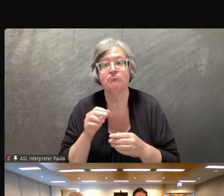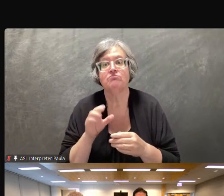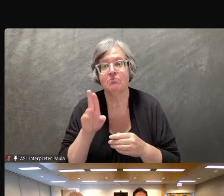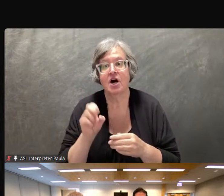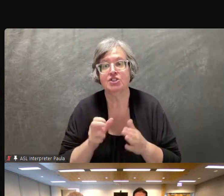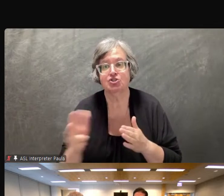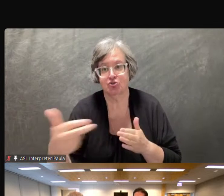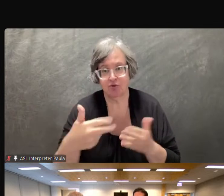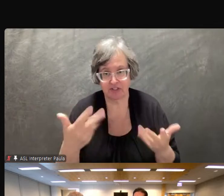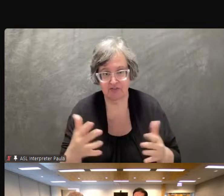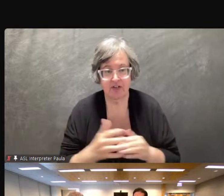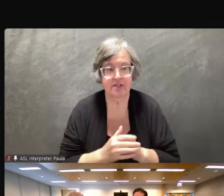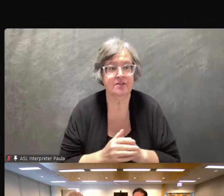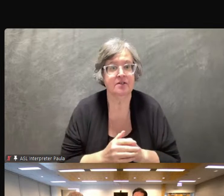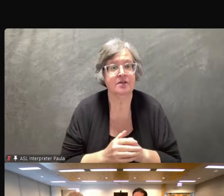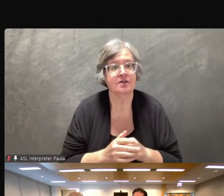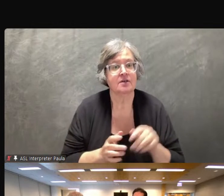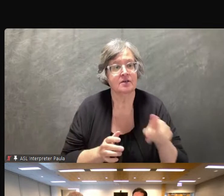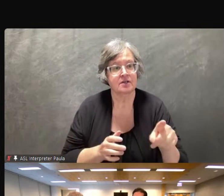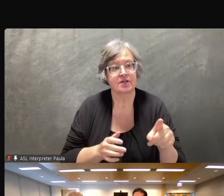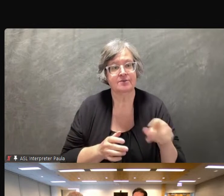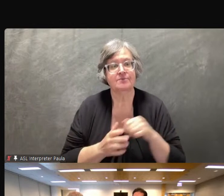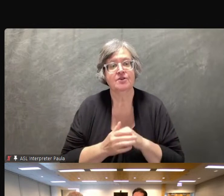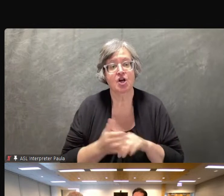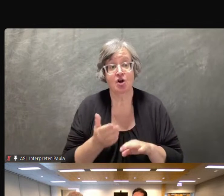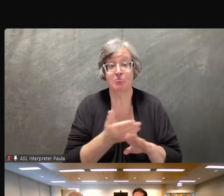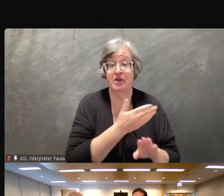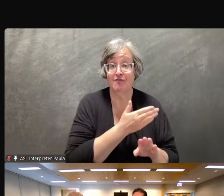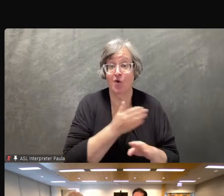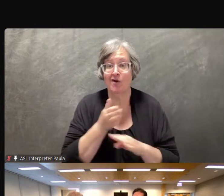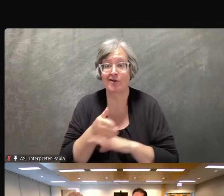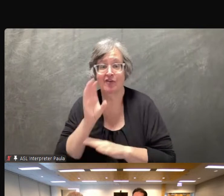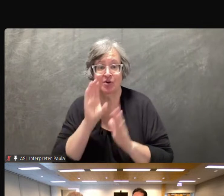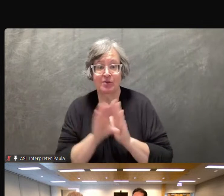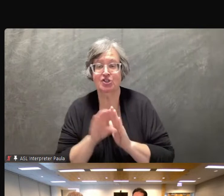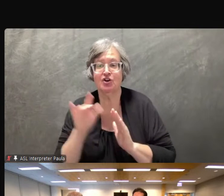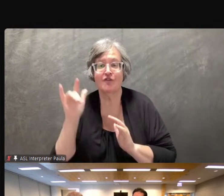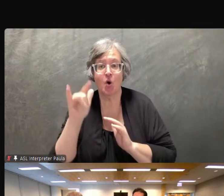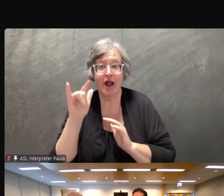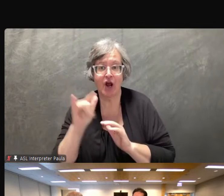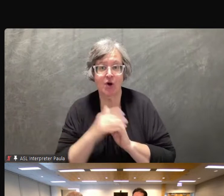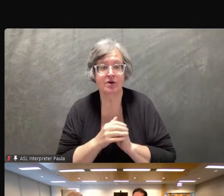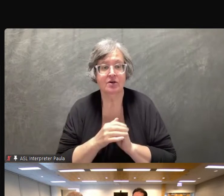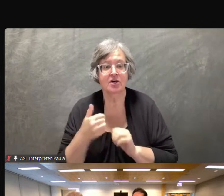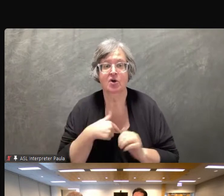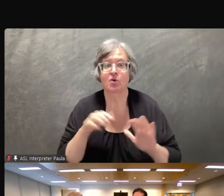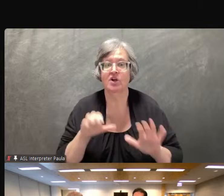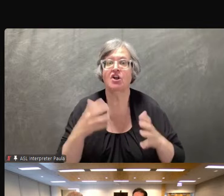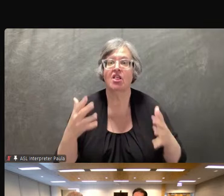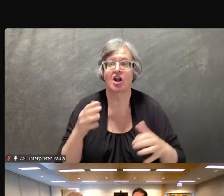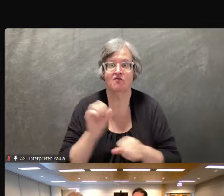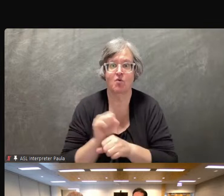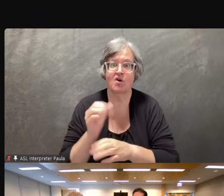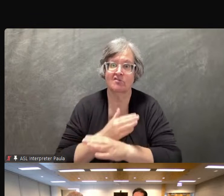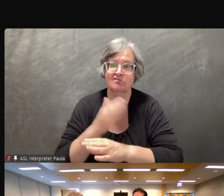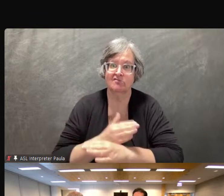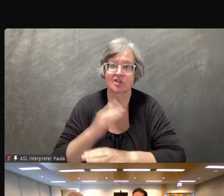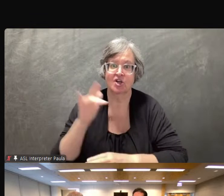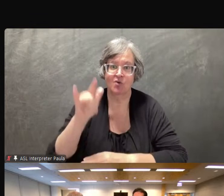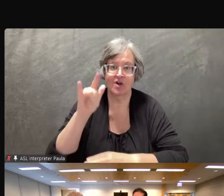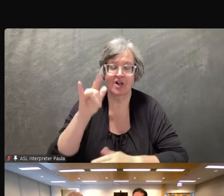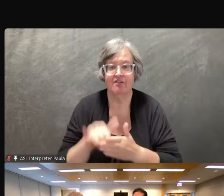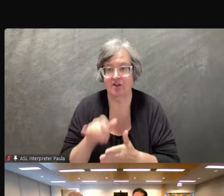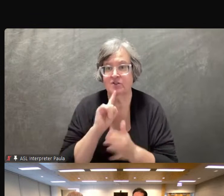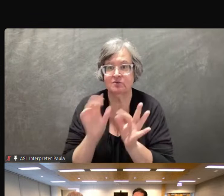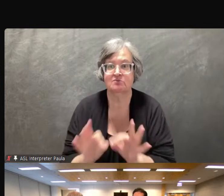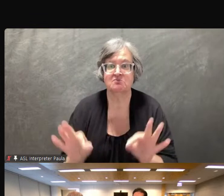the fall here. Our highlight stations, here's a before after of O'Hare. So we did a ton of work out at O'Hare as a gateway station for us